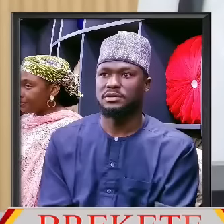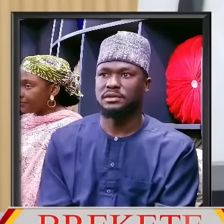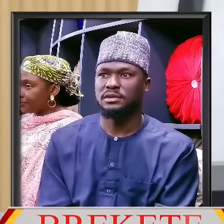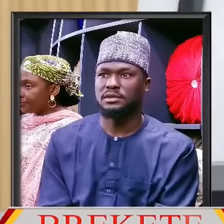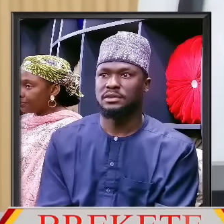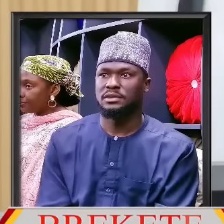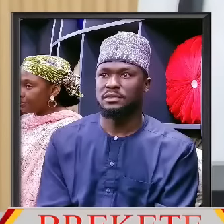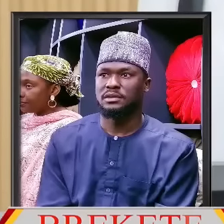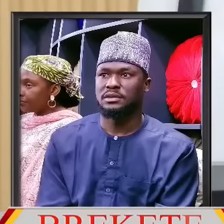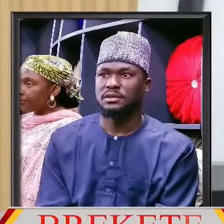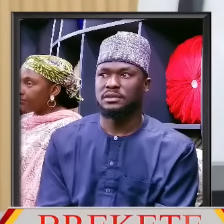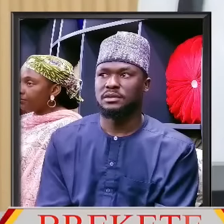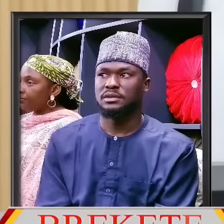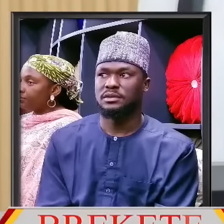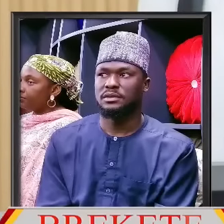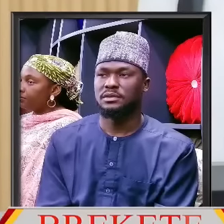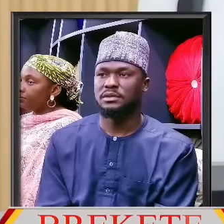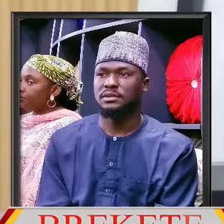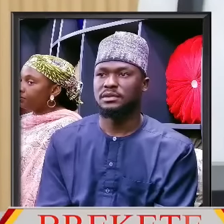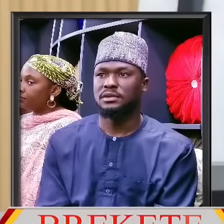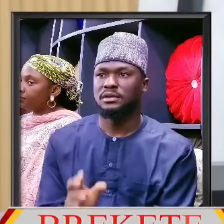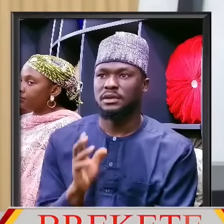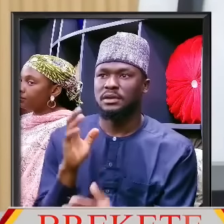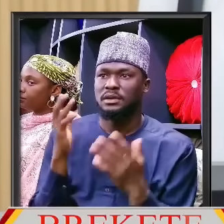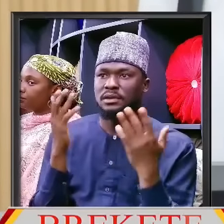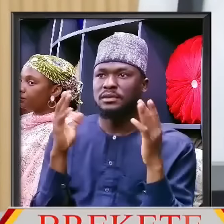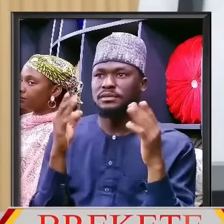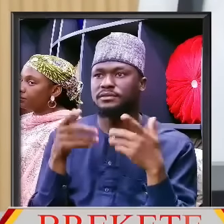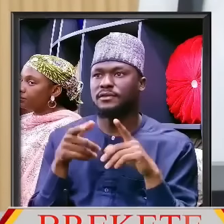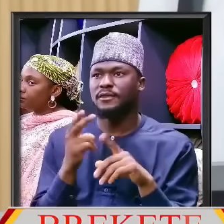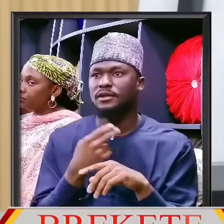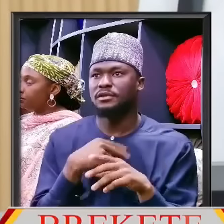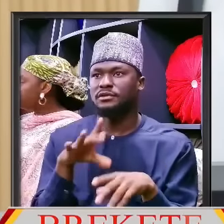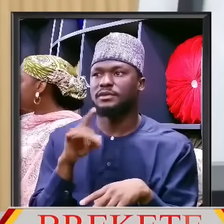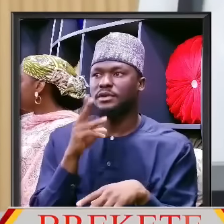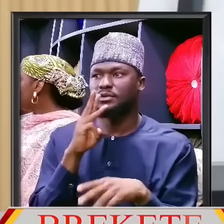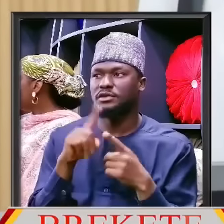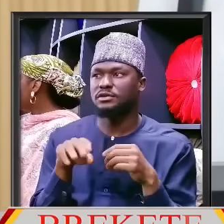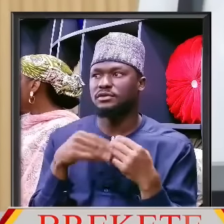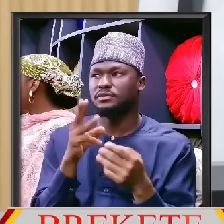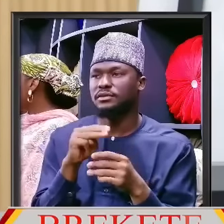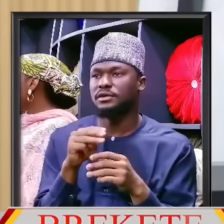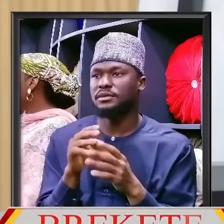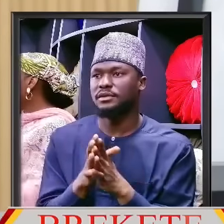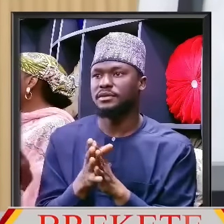Thank you very much. Thank you. Bye-bye. Bye-bye, Ordinary President. Make una find water, give them.